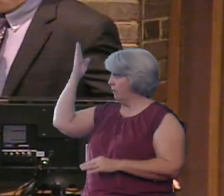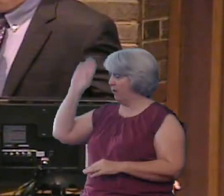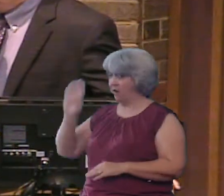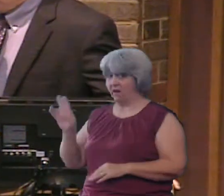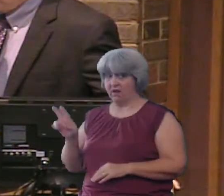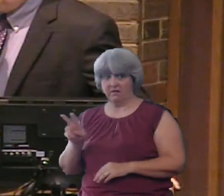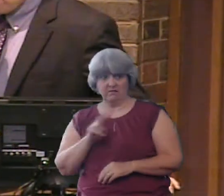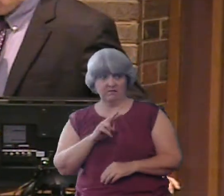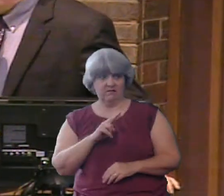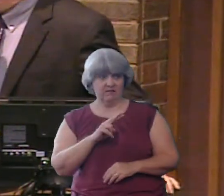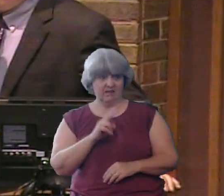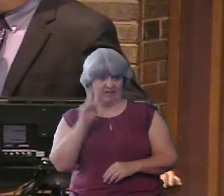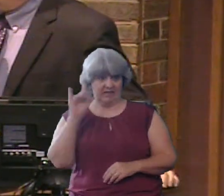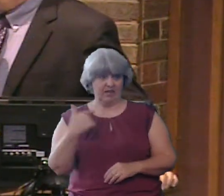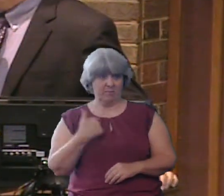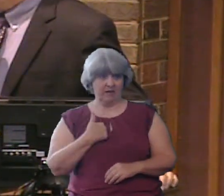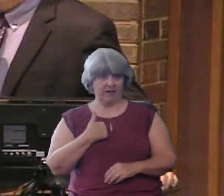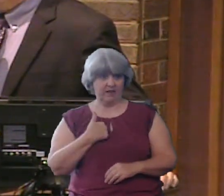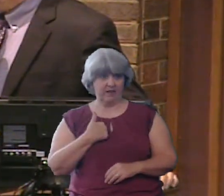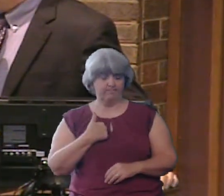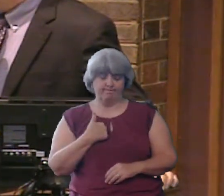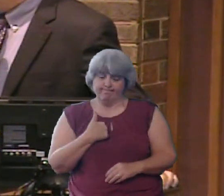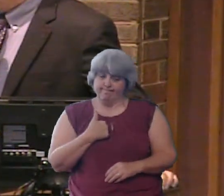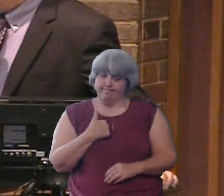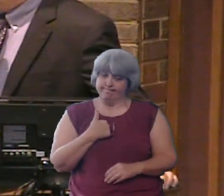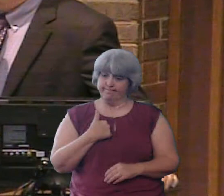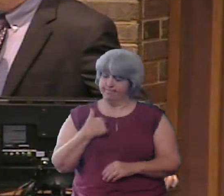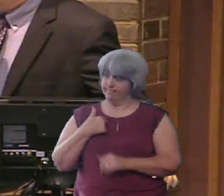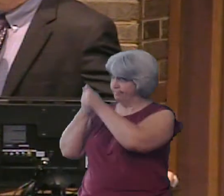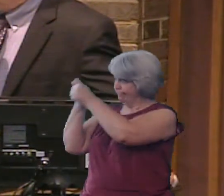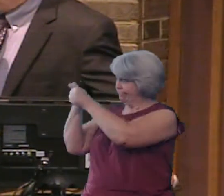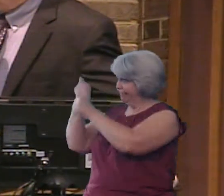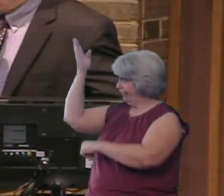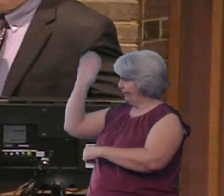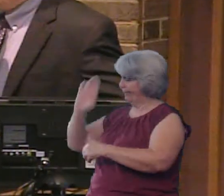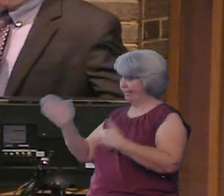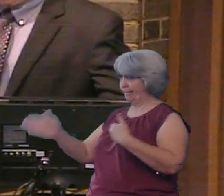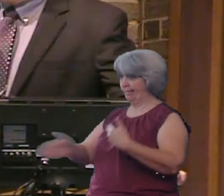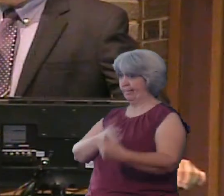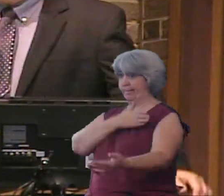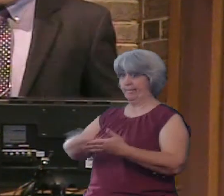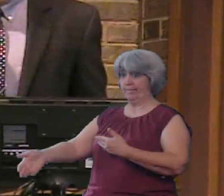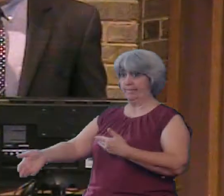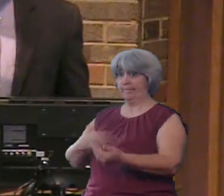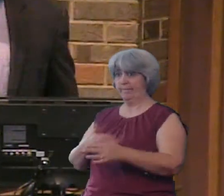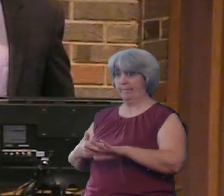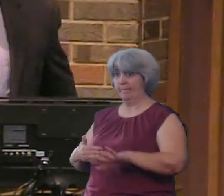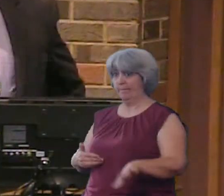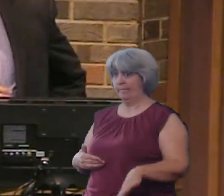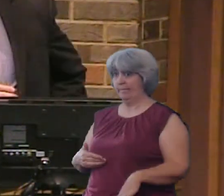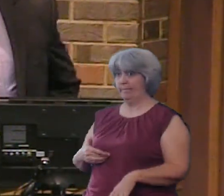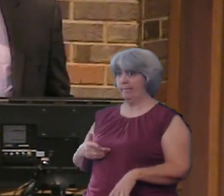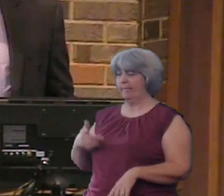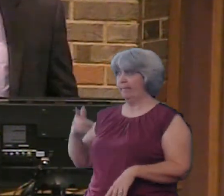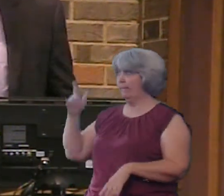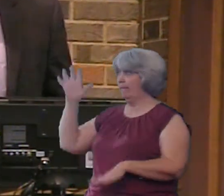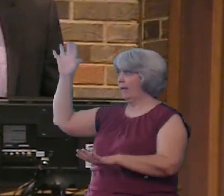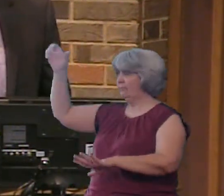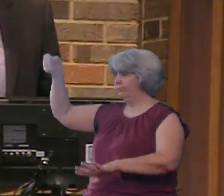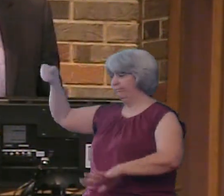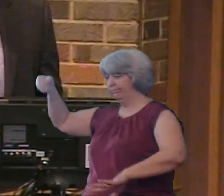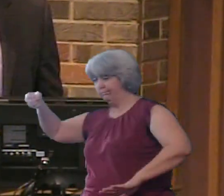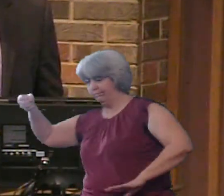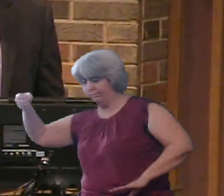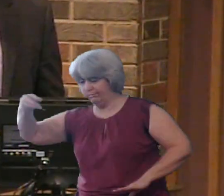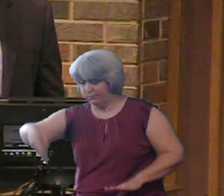going to be killed. He followed after God anyway. was thrown into a den of lions, which should have taken his